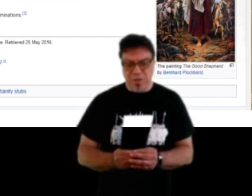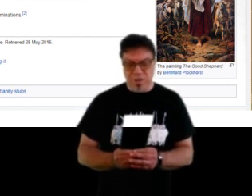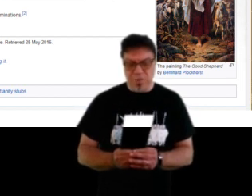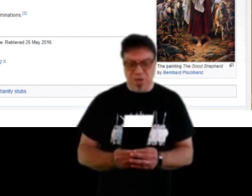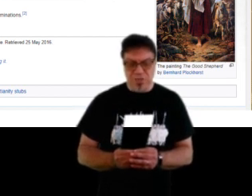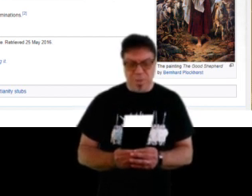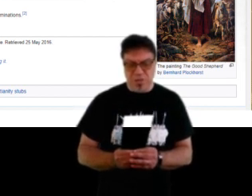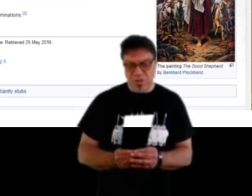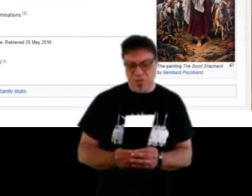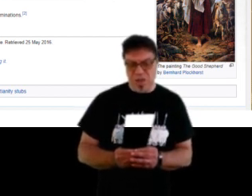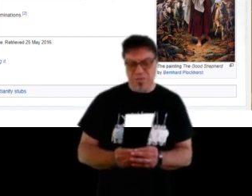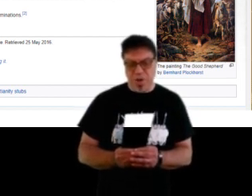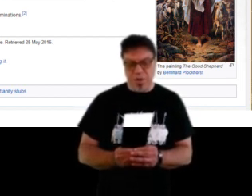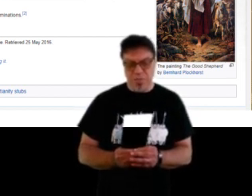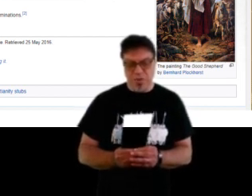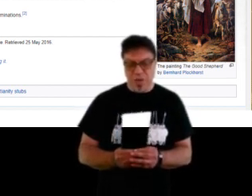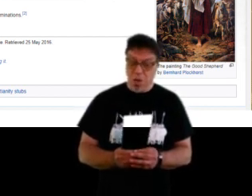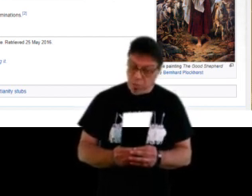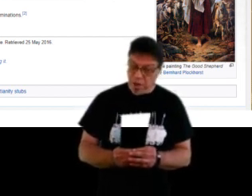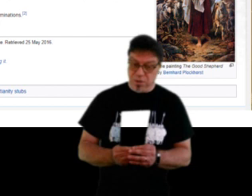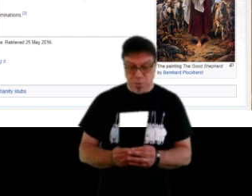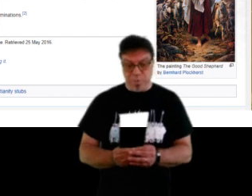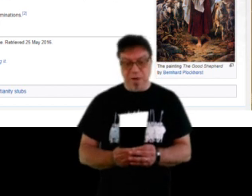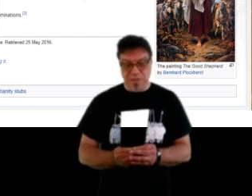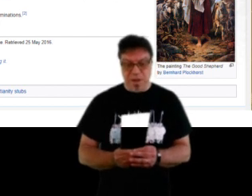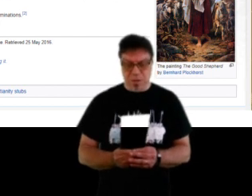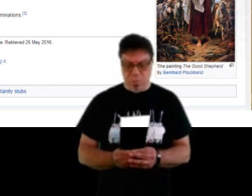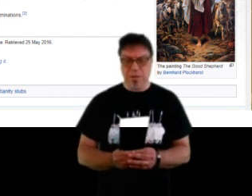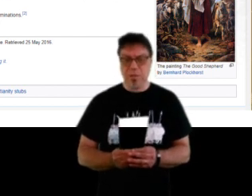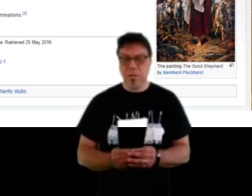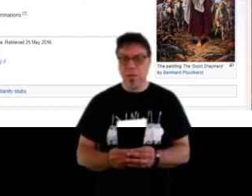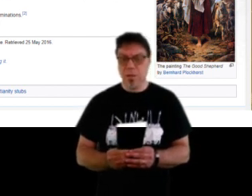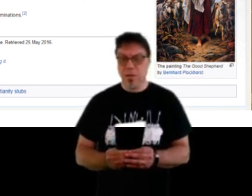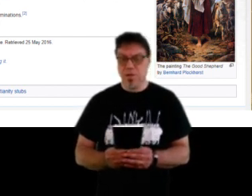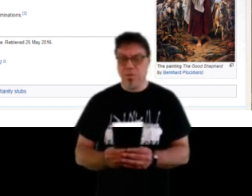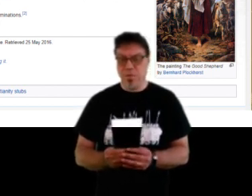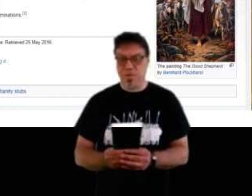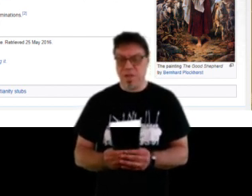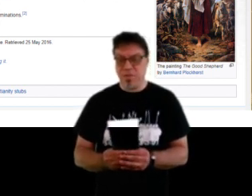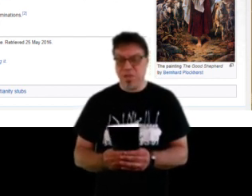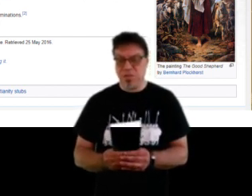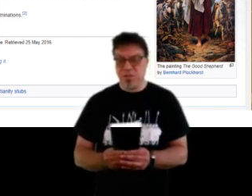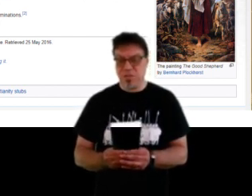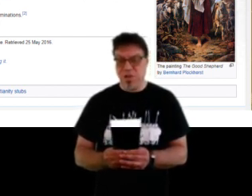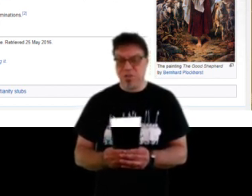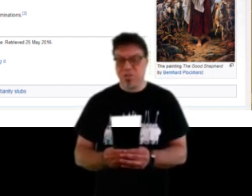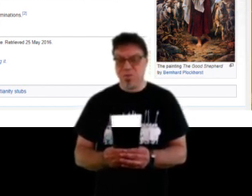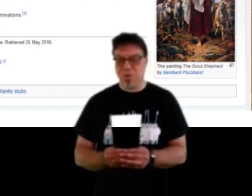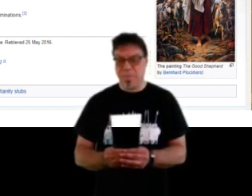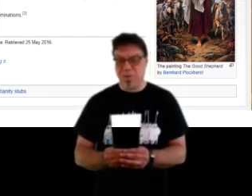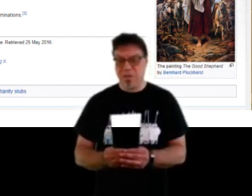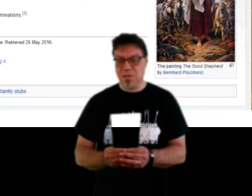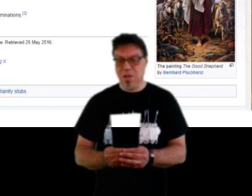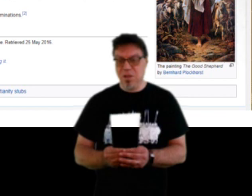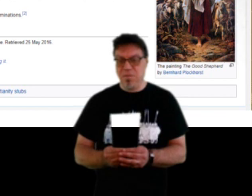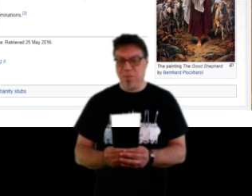Psalm 23, which also makes use of shepherd imagery. Okay, no surprises there. Wait. The fourth Sunday of Easter is also